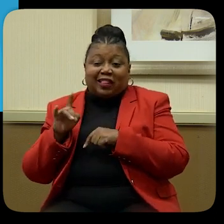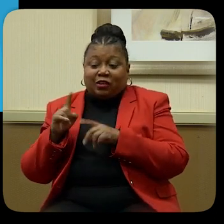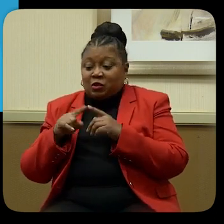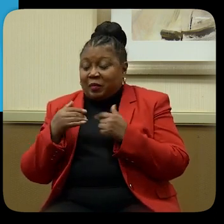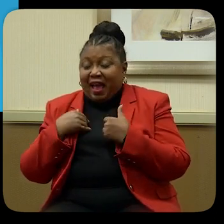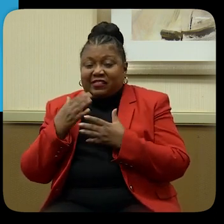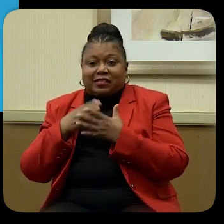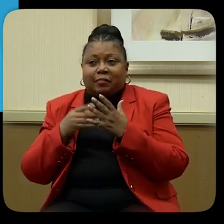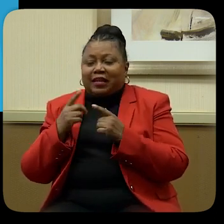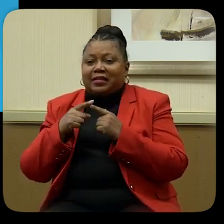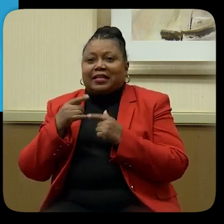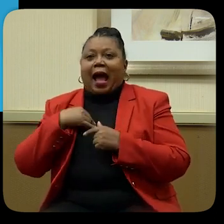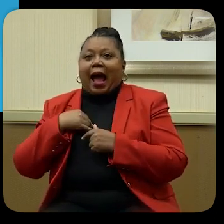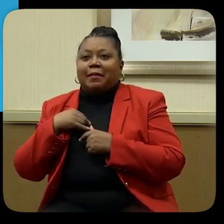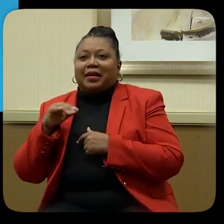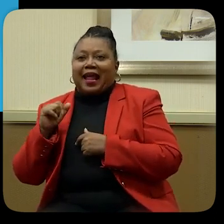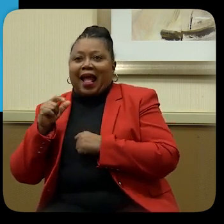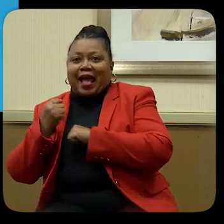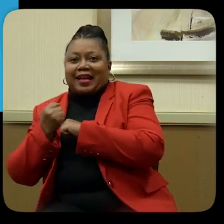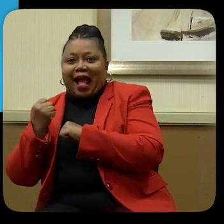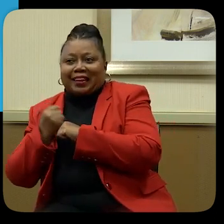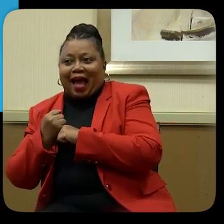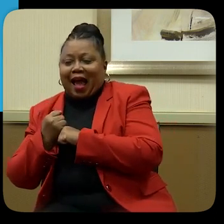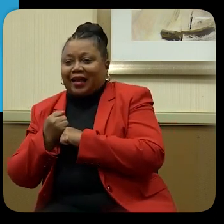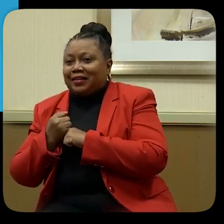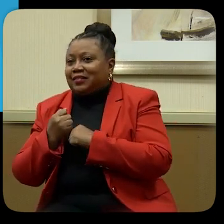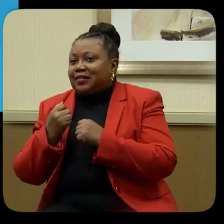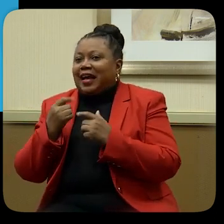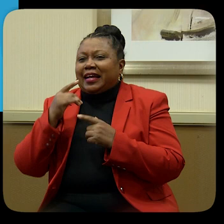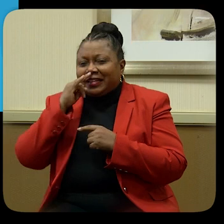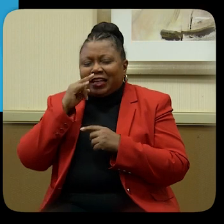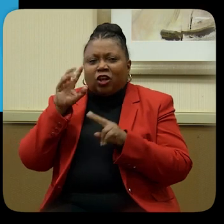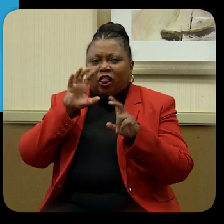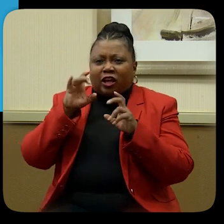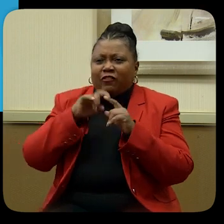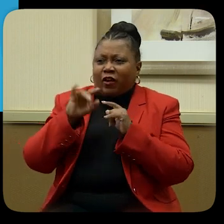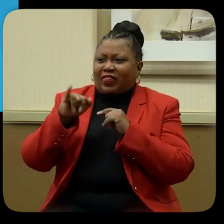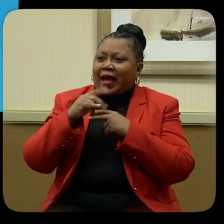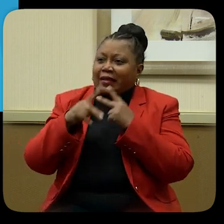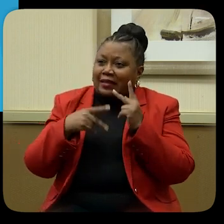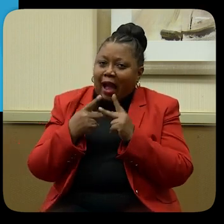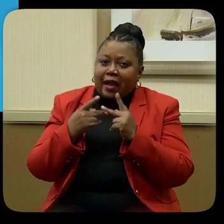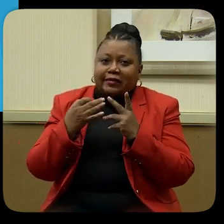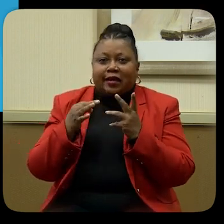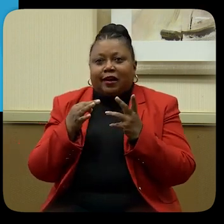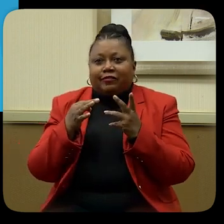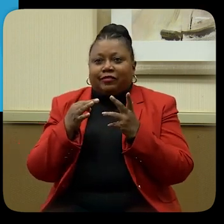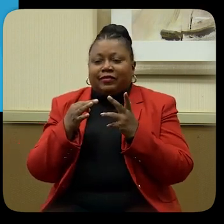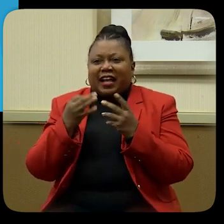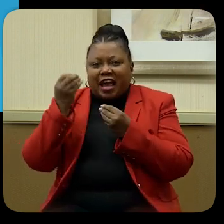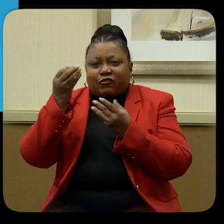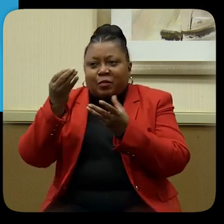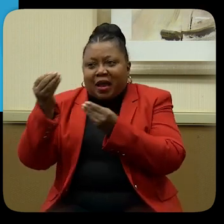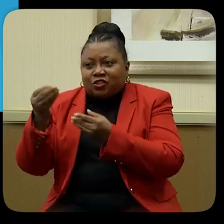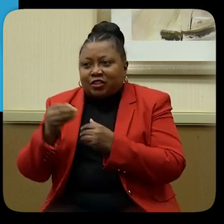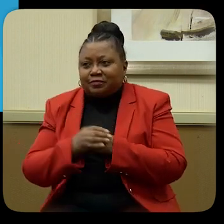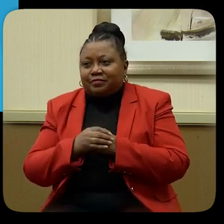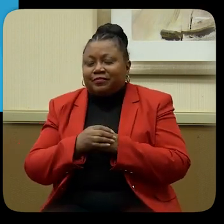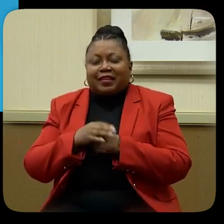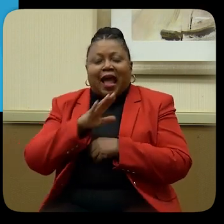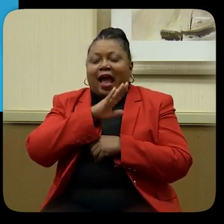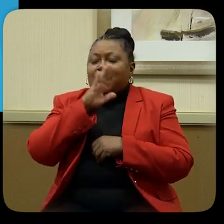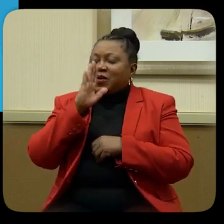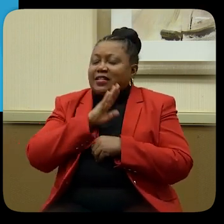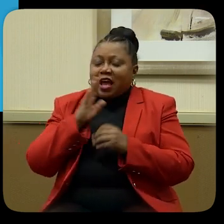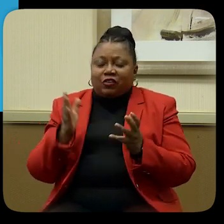have something that says I'm an ally. Kids are looking for that type of information. I would